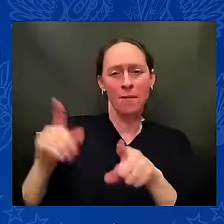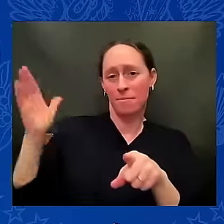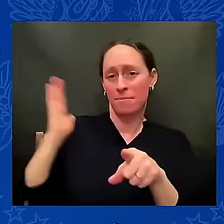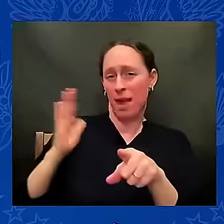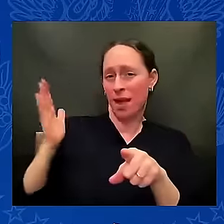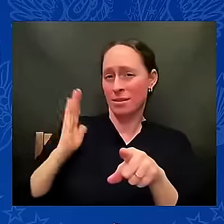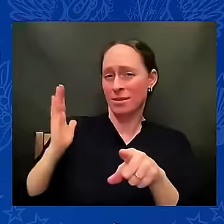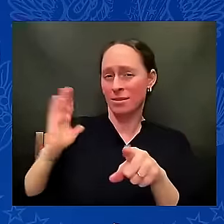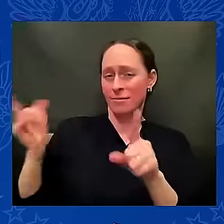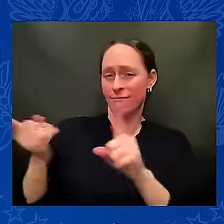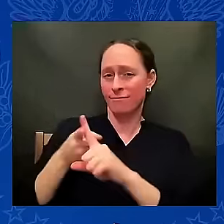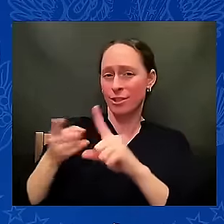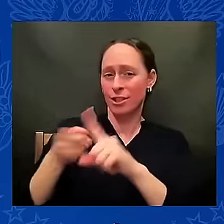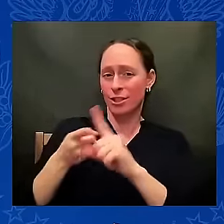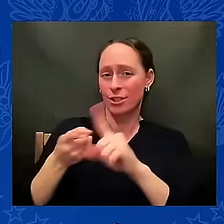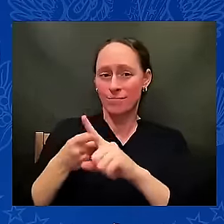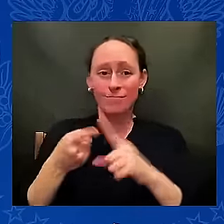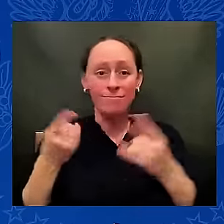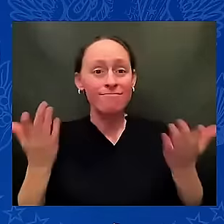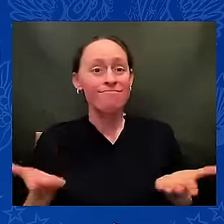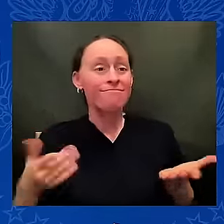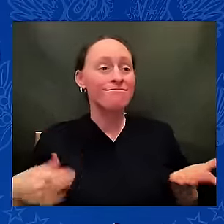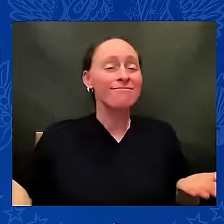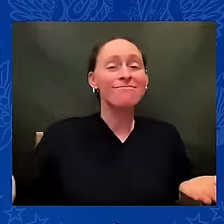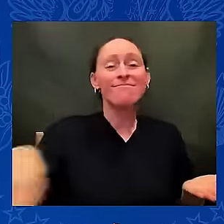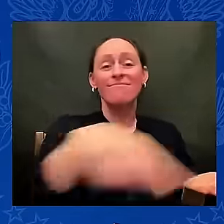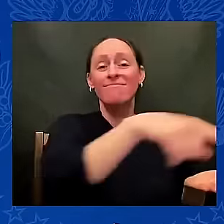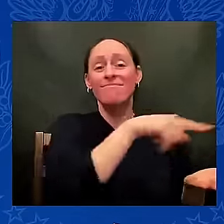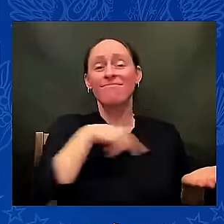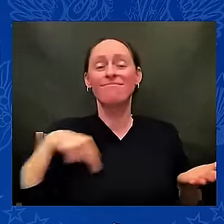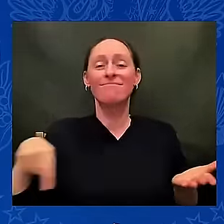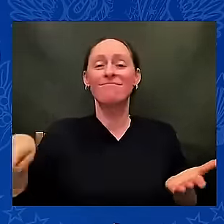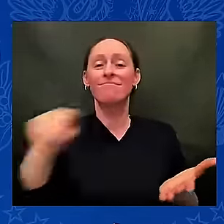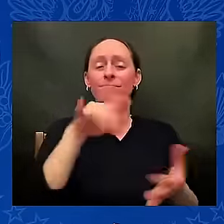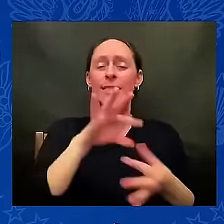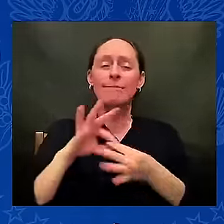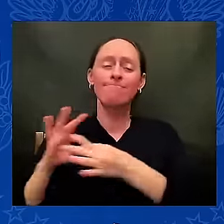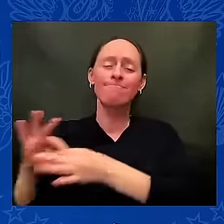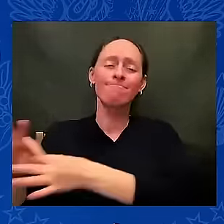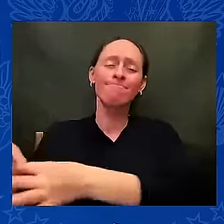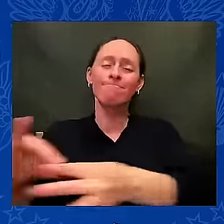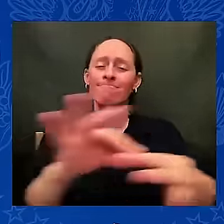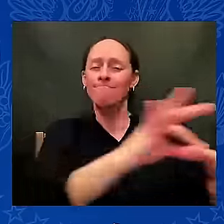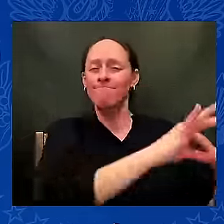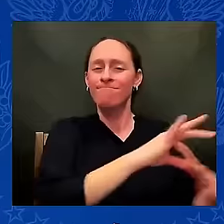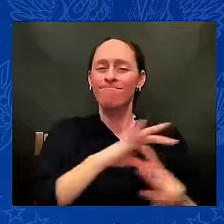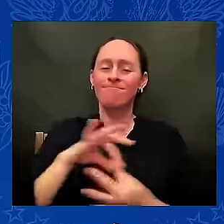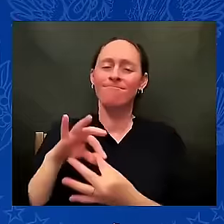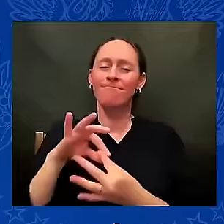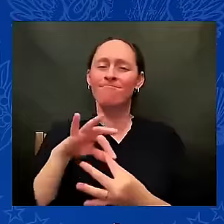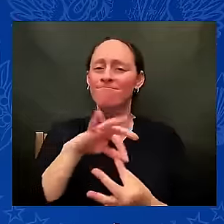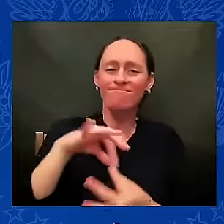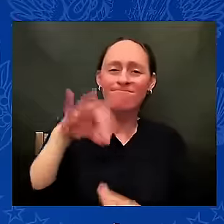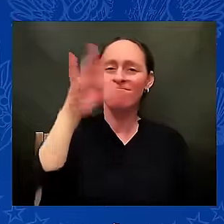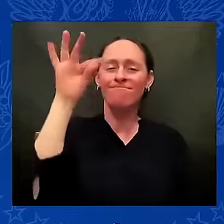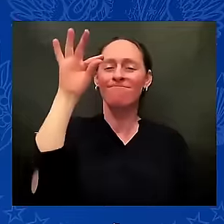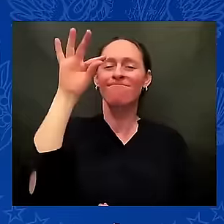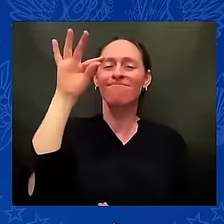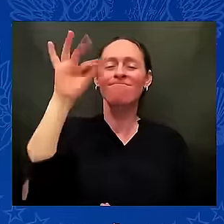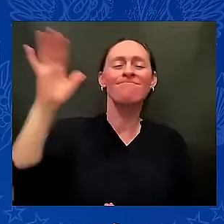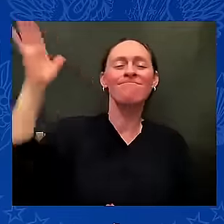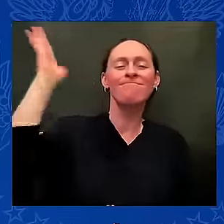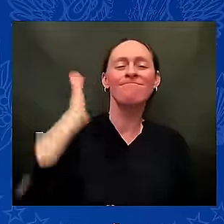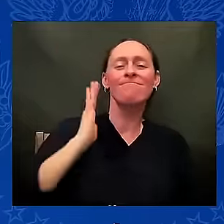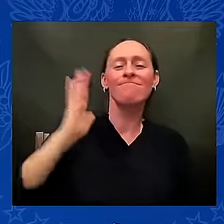are joined in spirit by those who did not survive the unmanageable. We offer